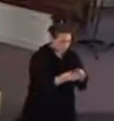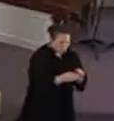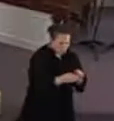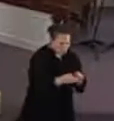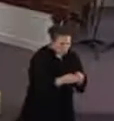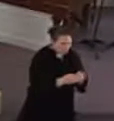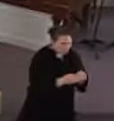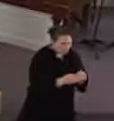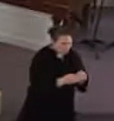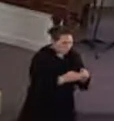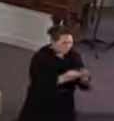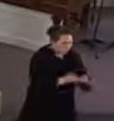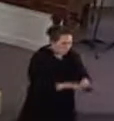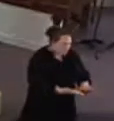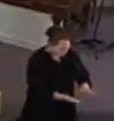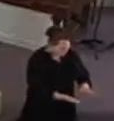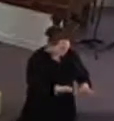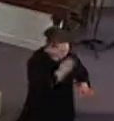the pit.